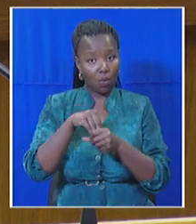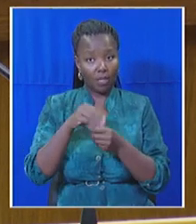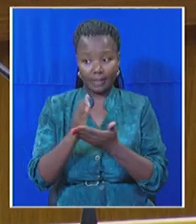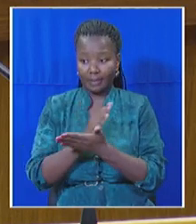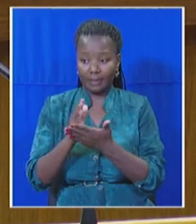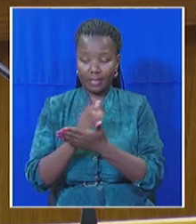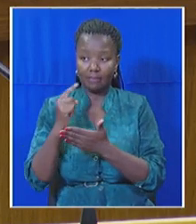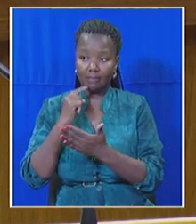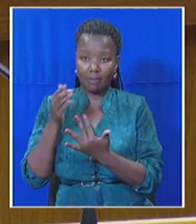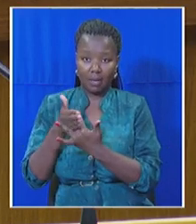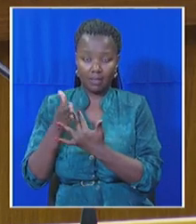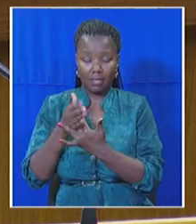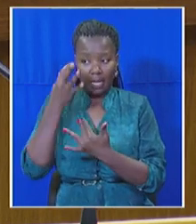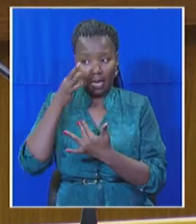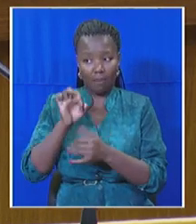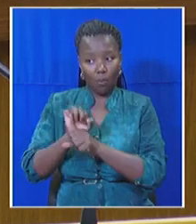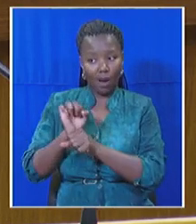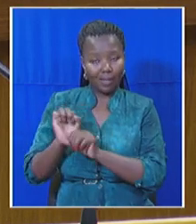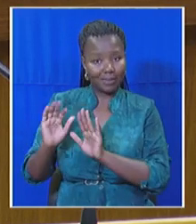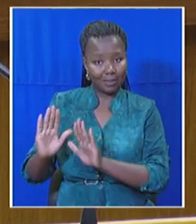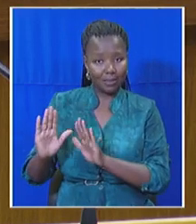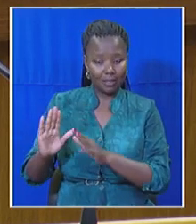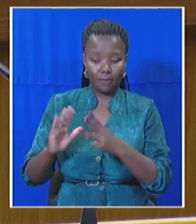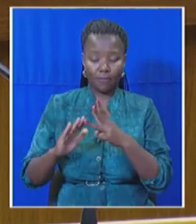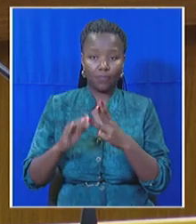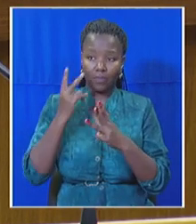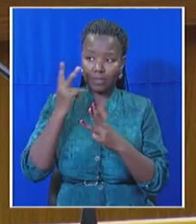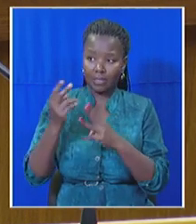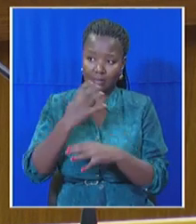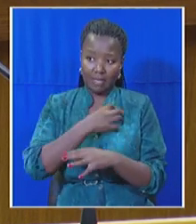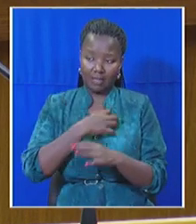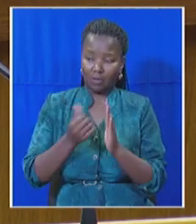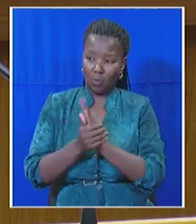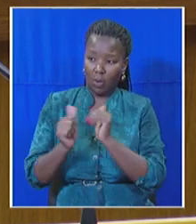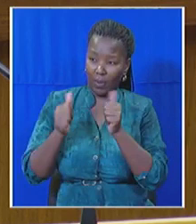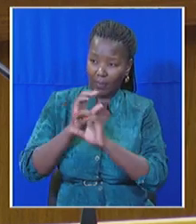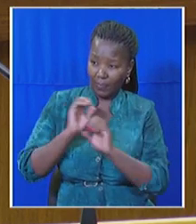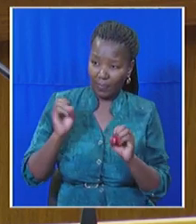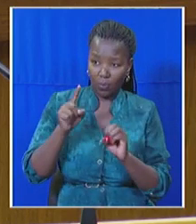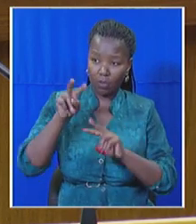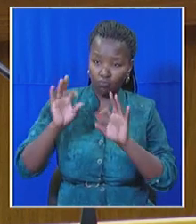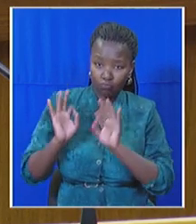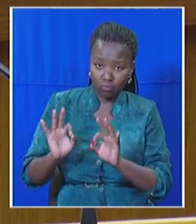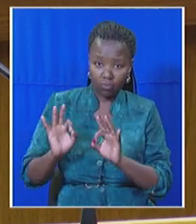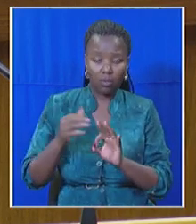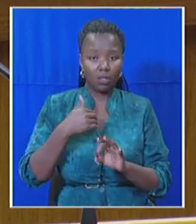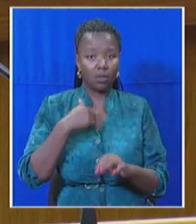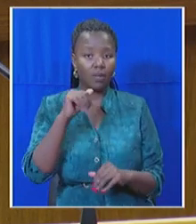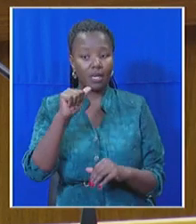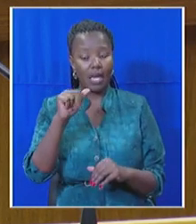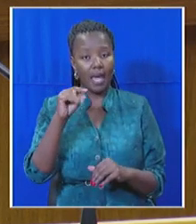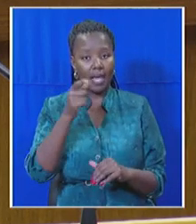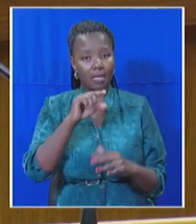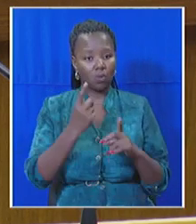the performance of government department and its incompetent ministers objectively so, as ANC rallies and push propaganda